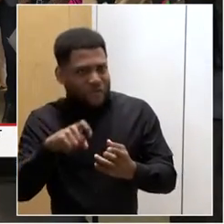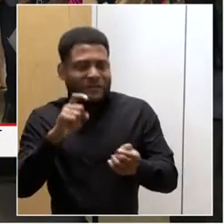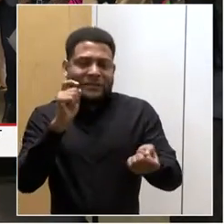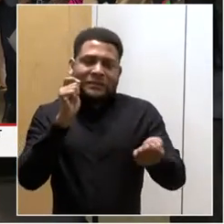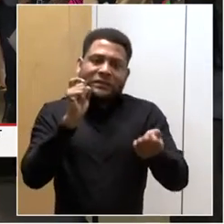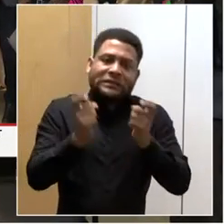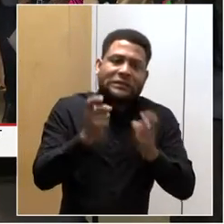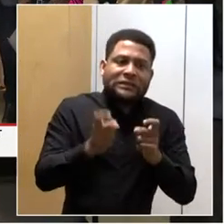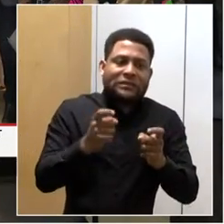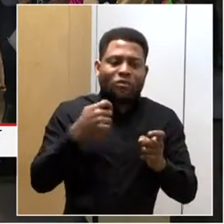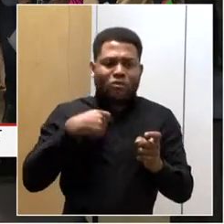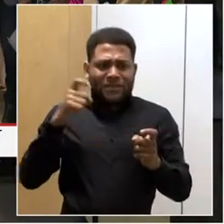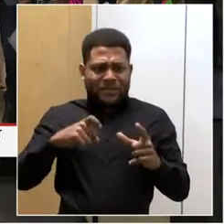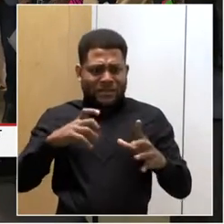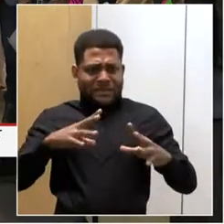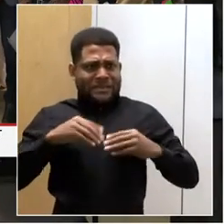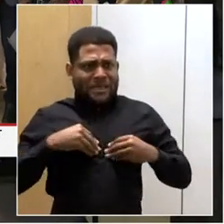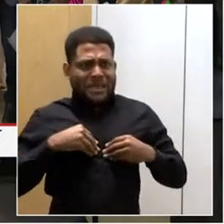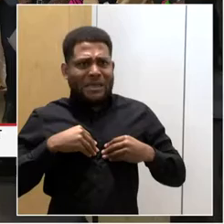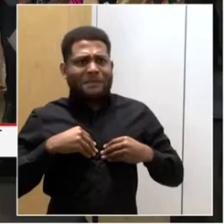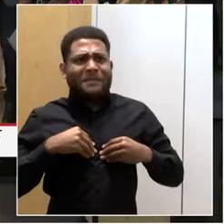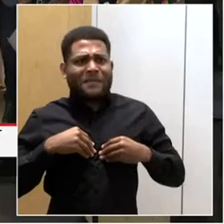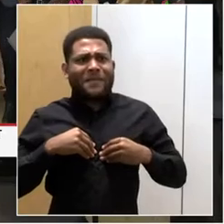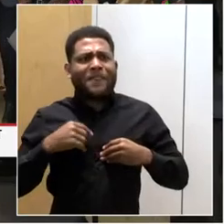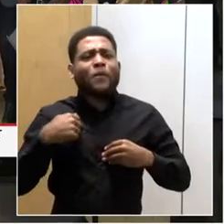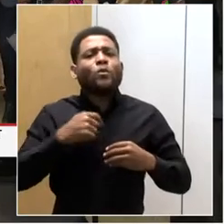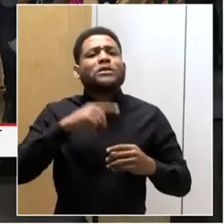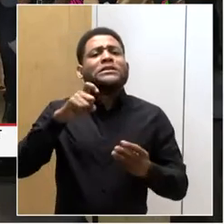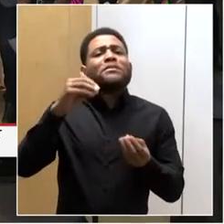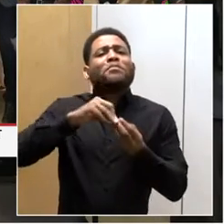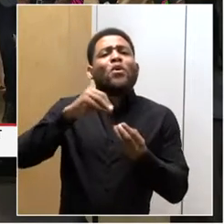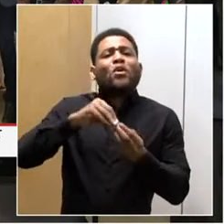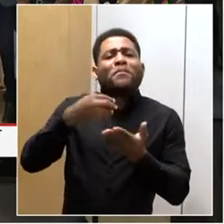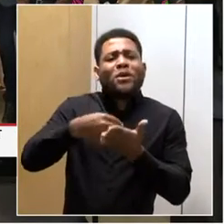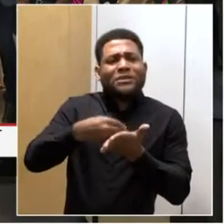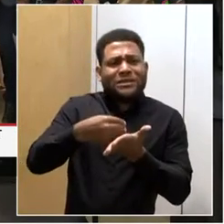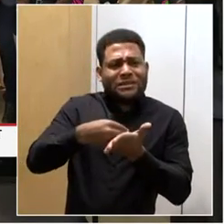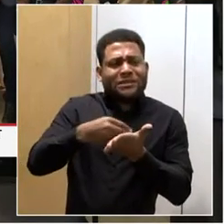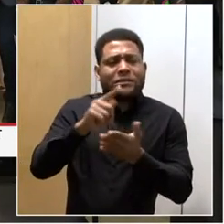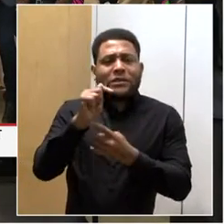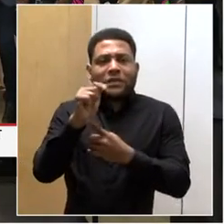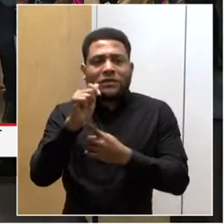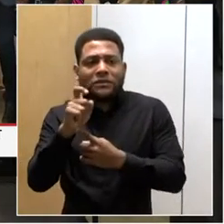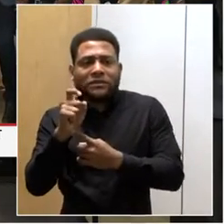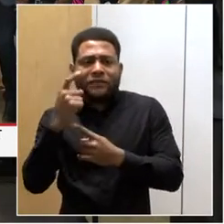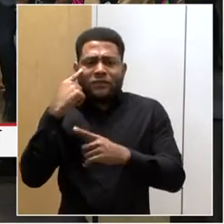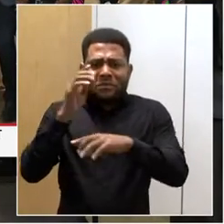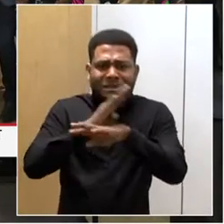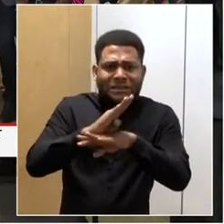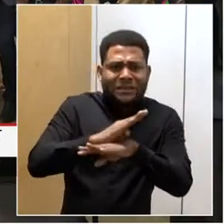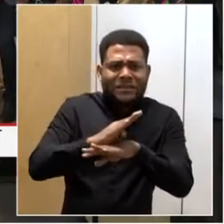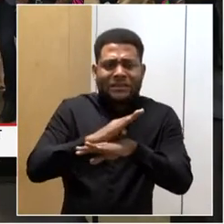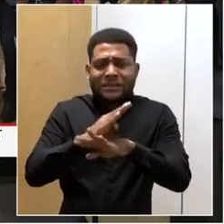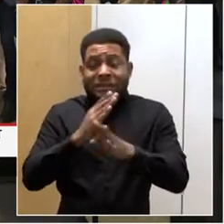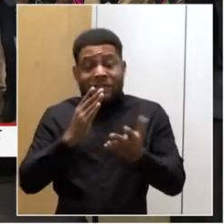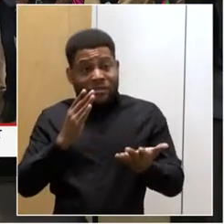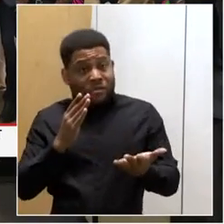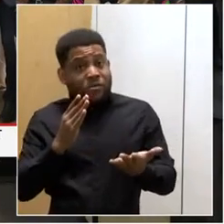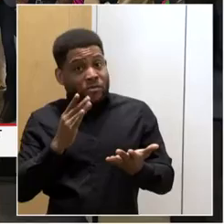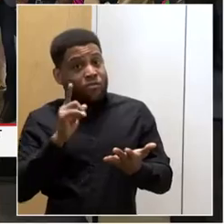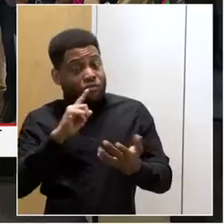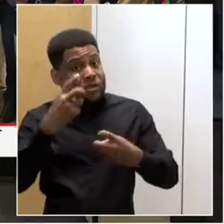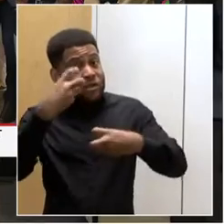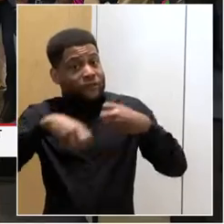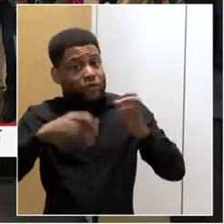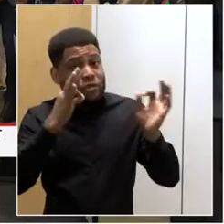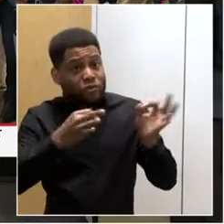you. But in doing that, we've had to make some difficult decisions. So what I won't support is amping